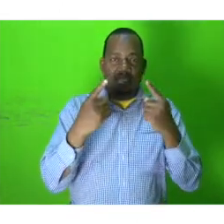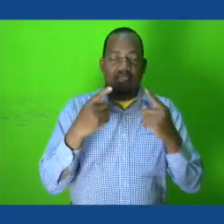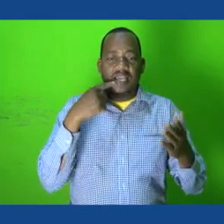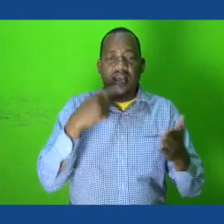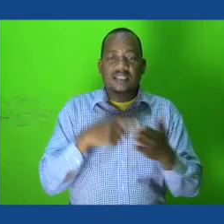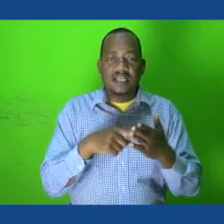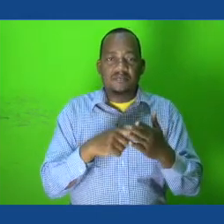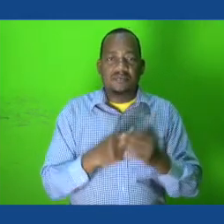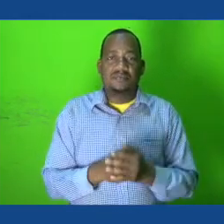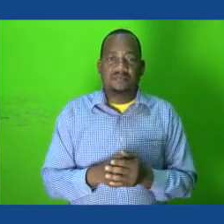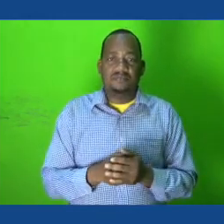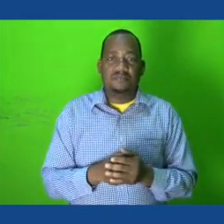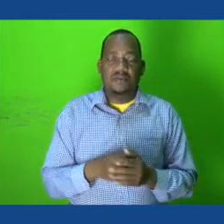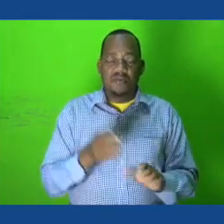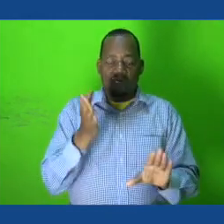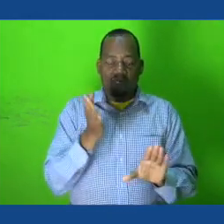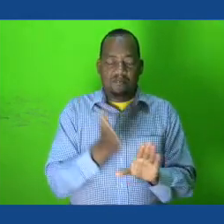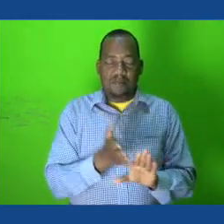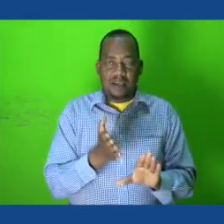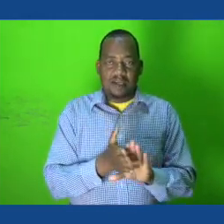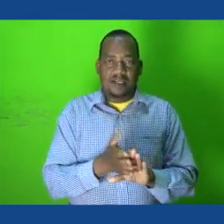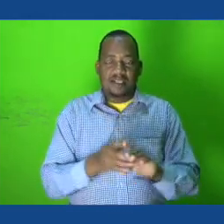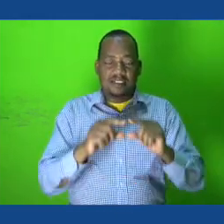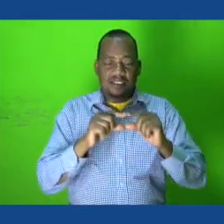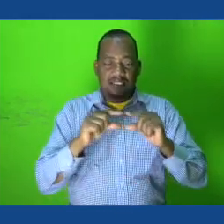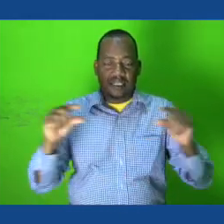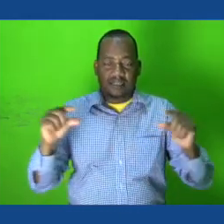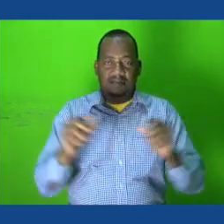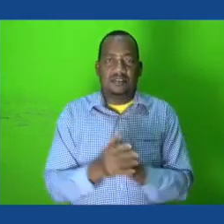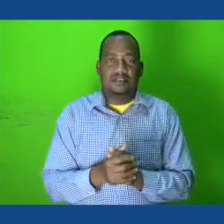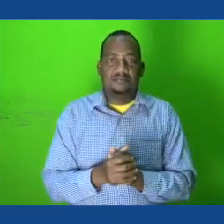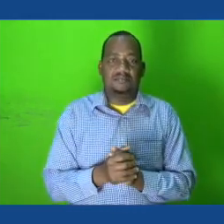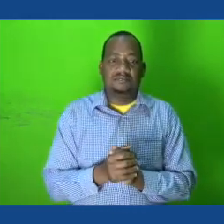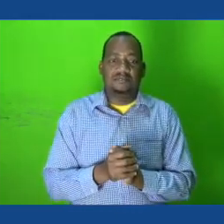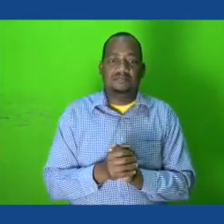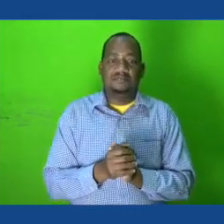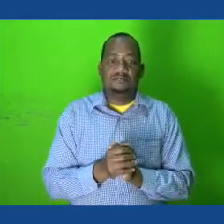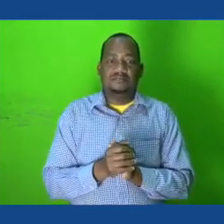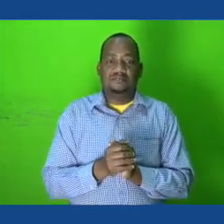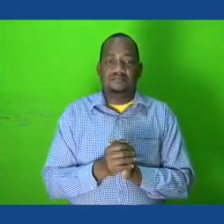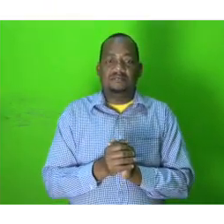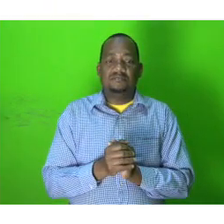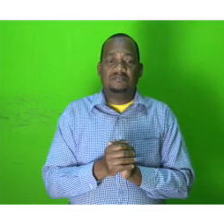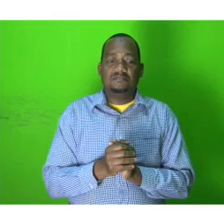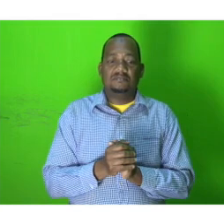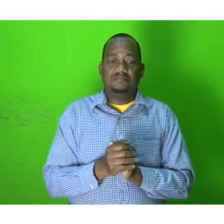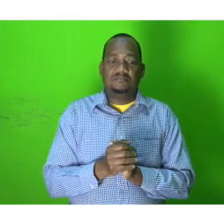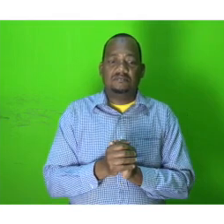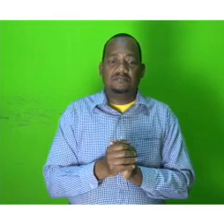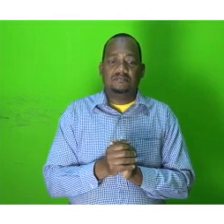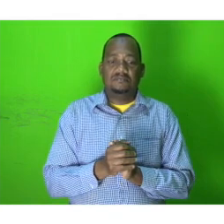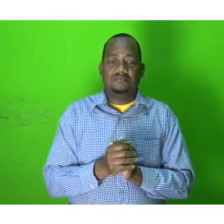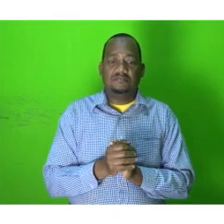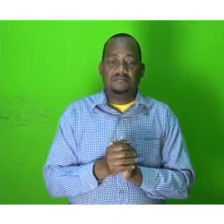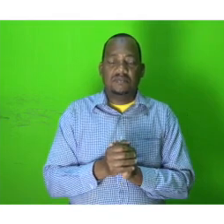viewer, let us to see the example of bank statement.